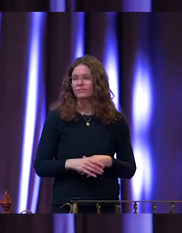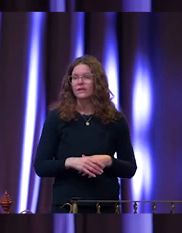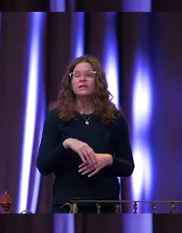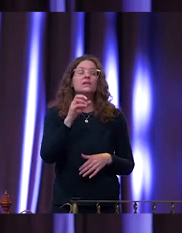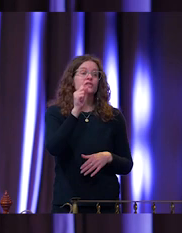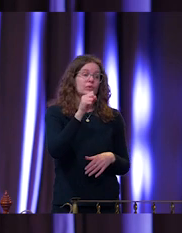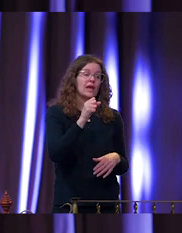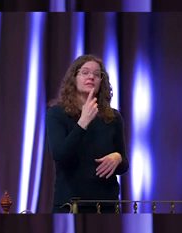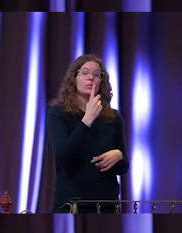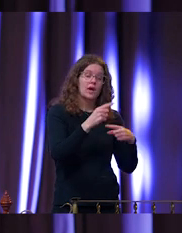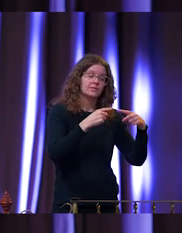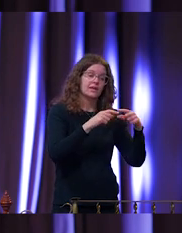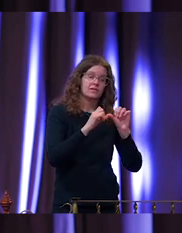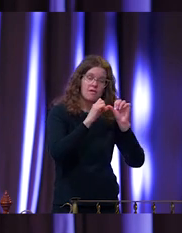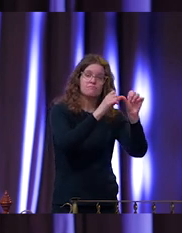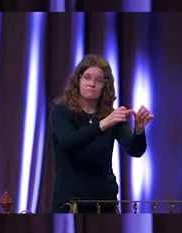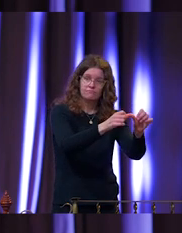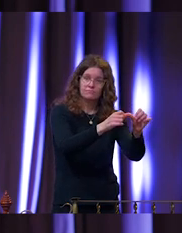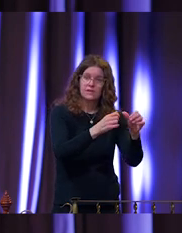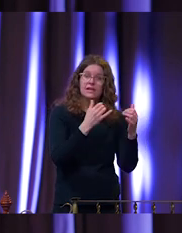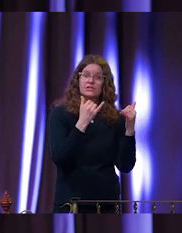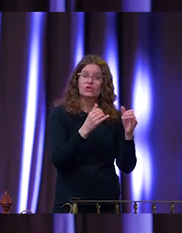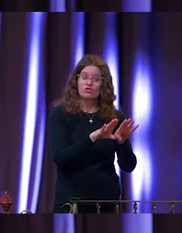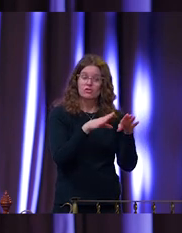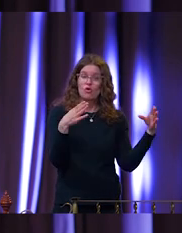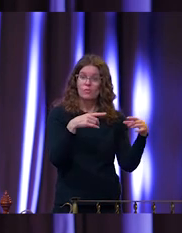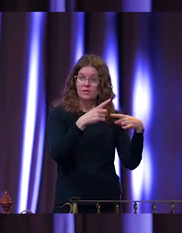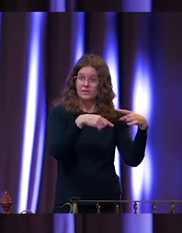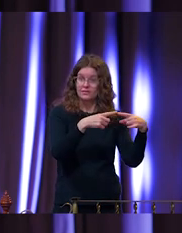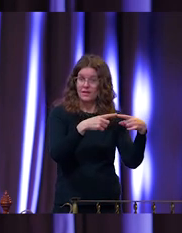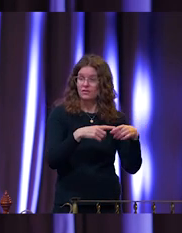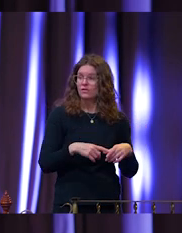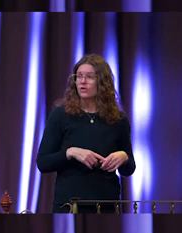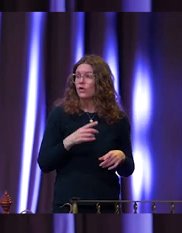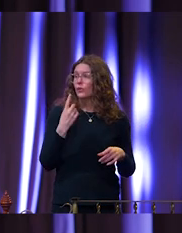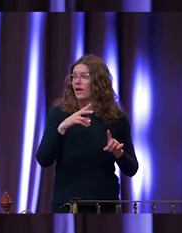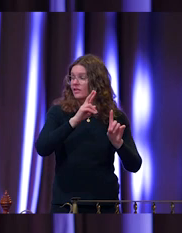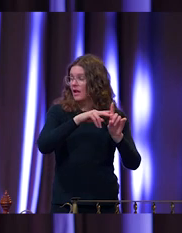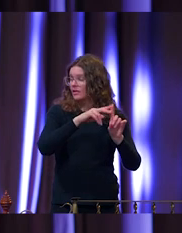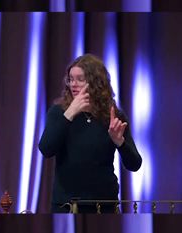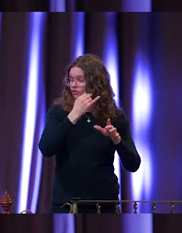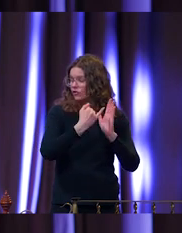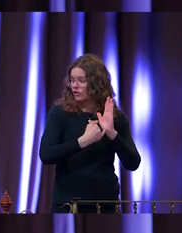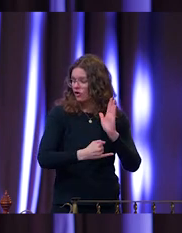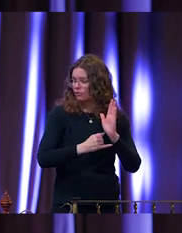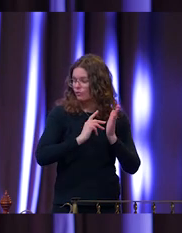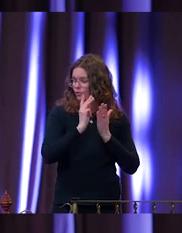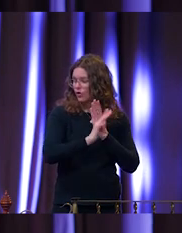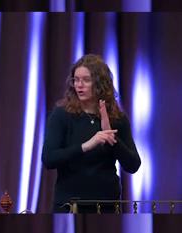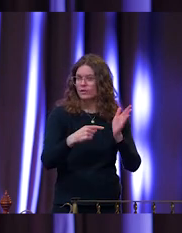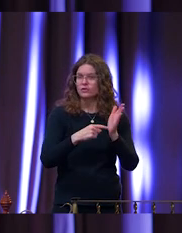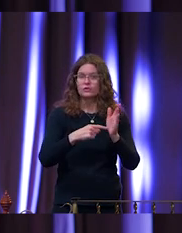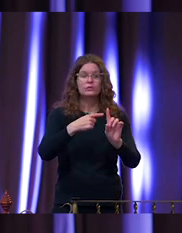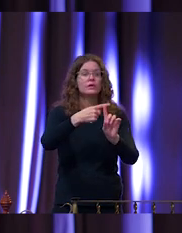moving forward, which is the current cycle that's open. We have an application for the art program that'll be due May 15th, next month.